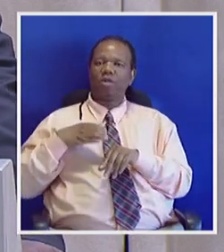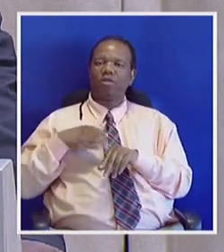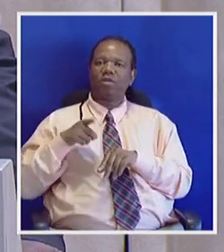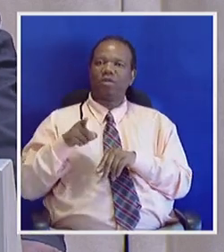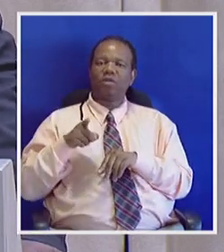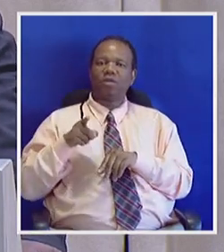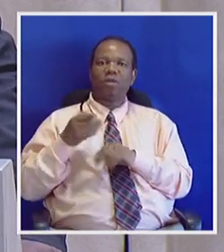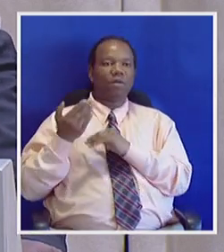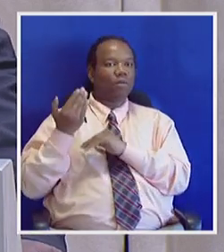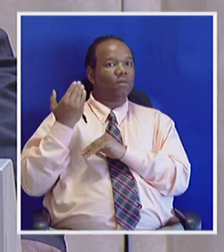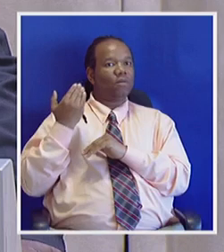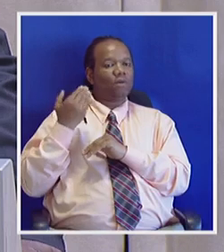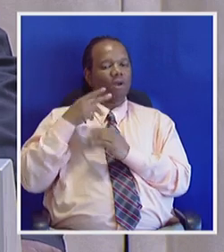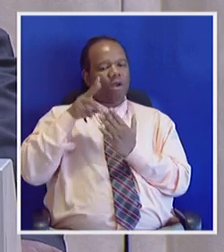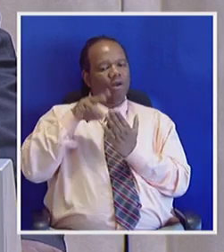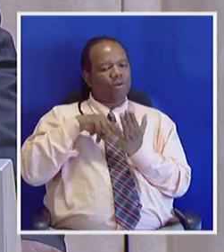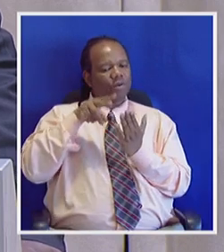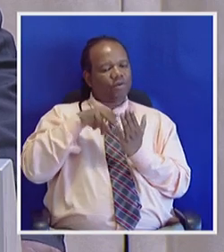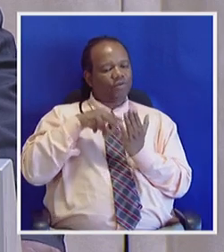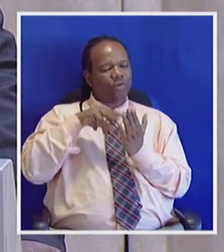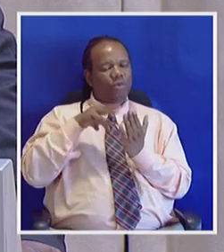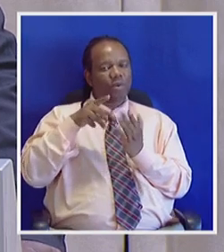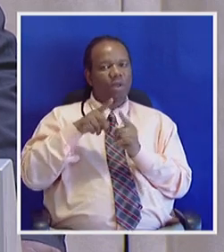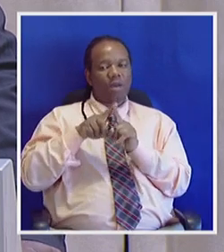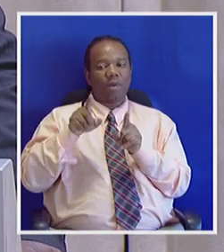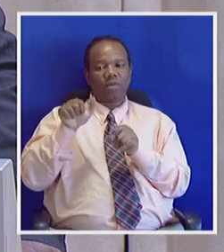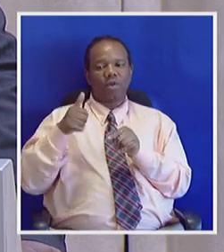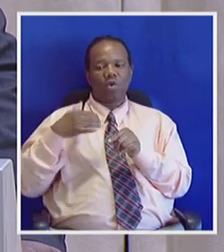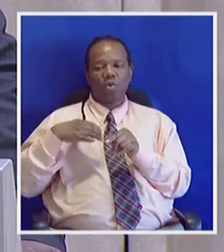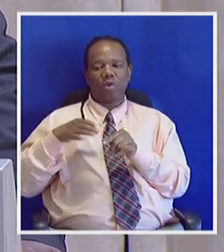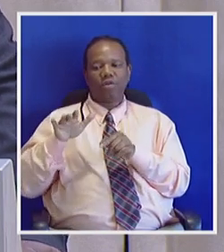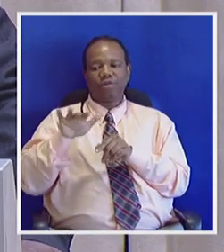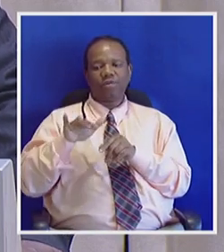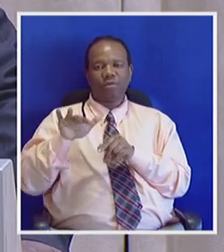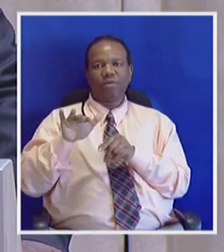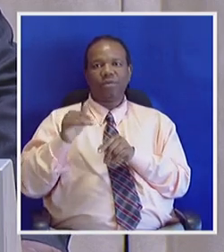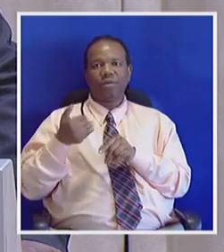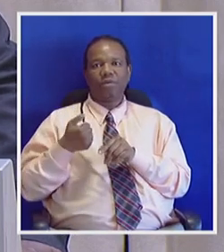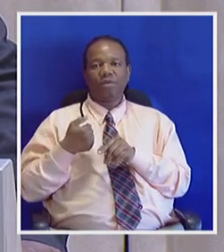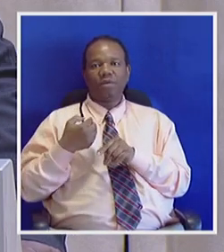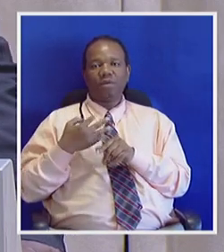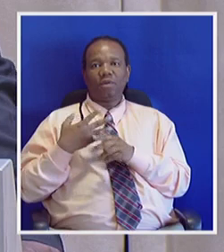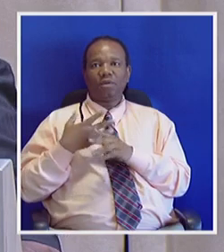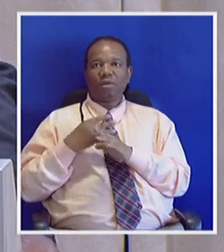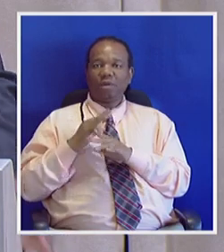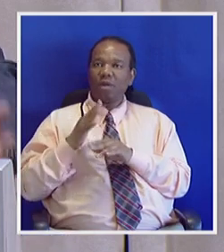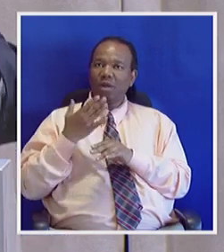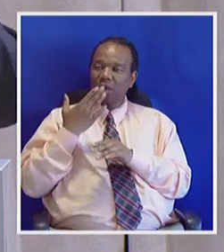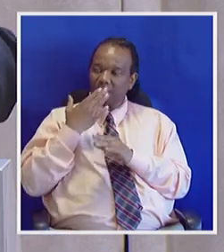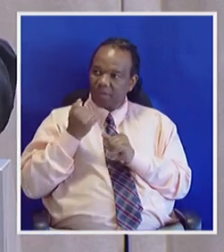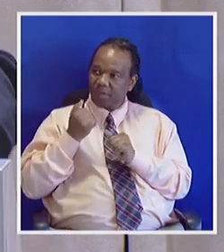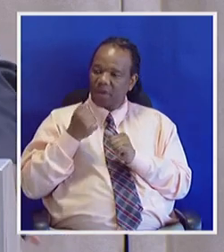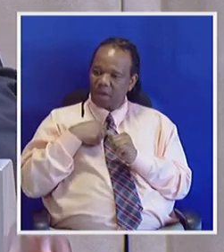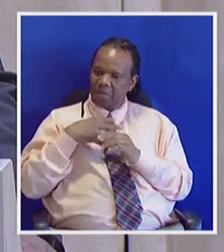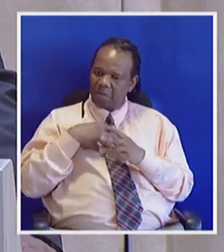read a story about that college which made me pay more attention. I therefore